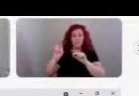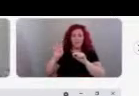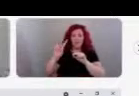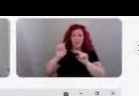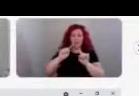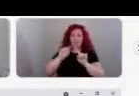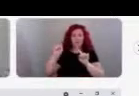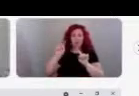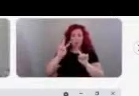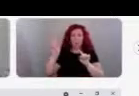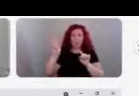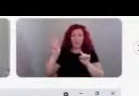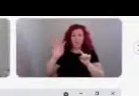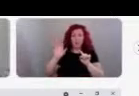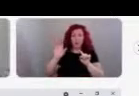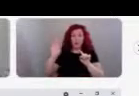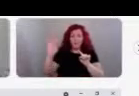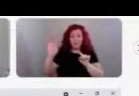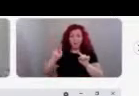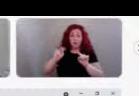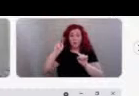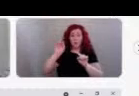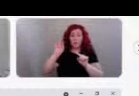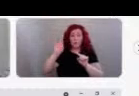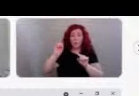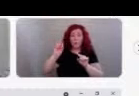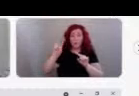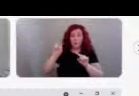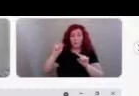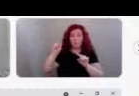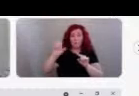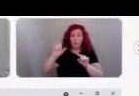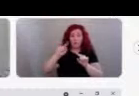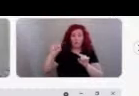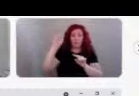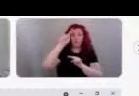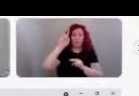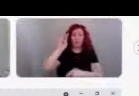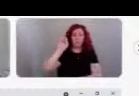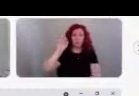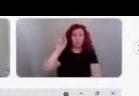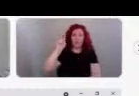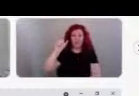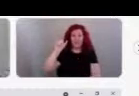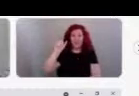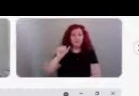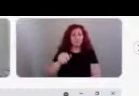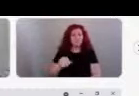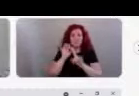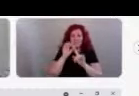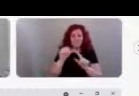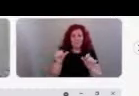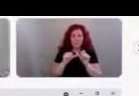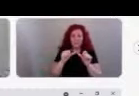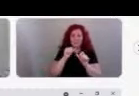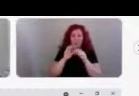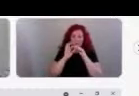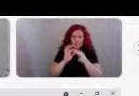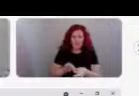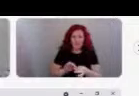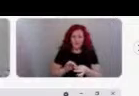the foothills then north to oro valley and marana these are distinct areas that don't have much to do with each